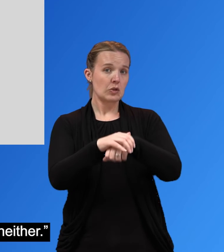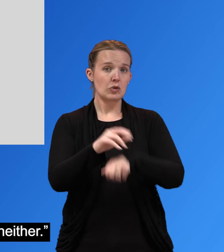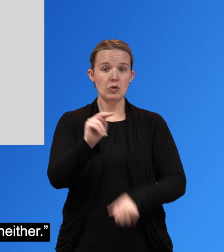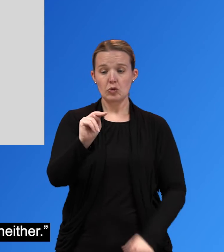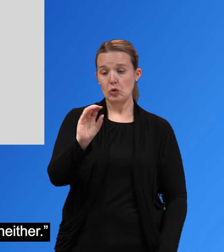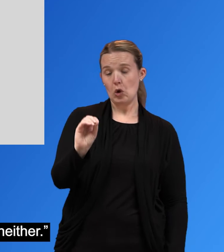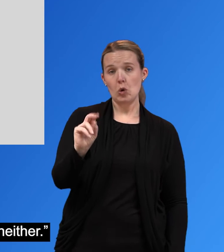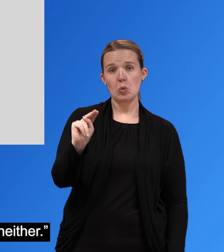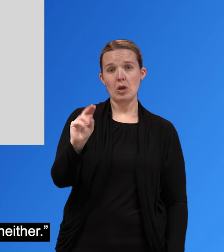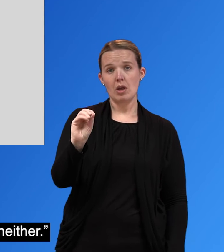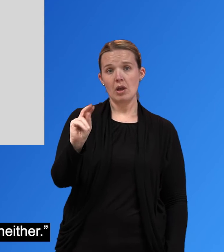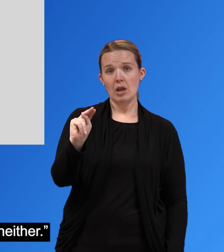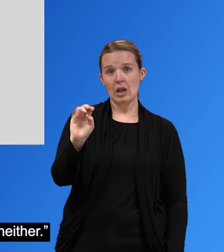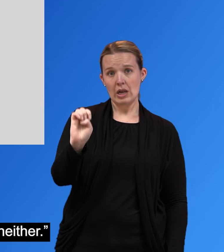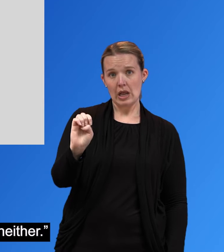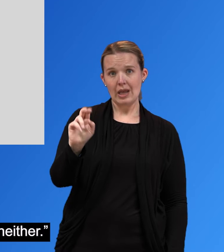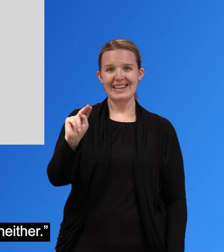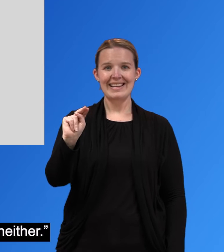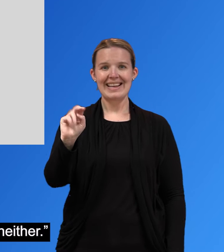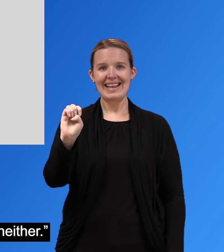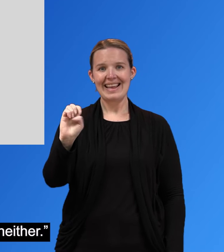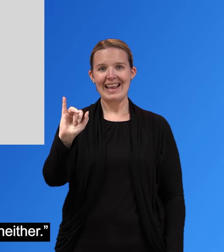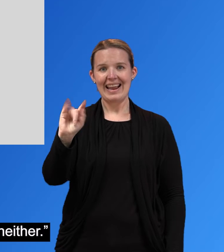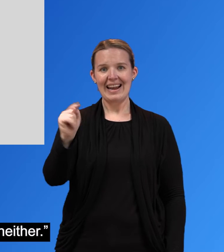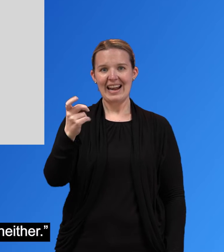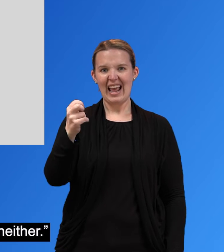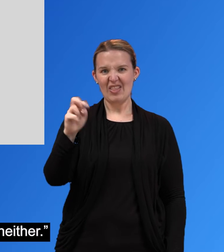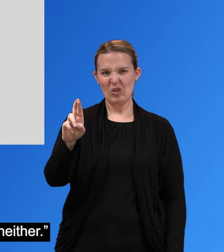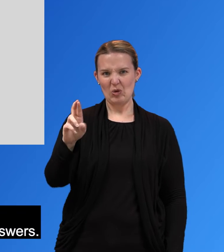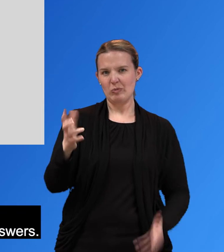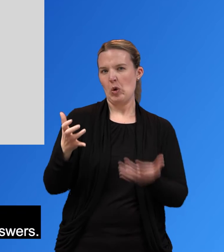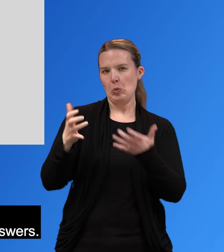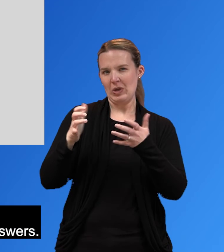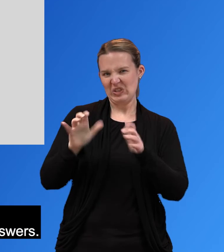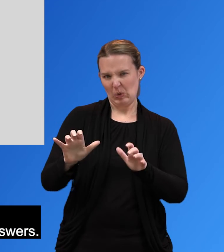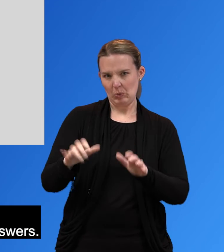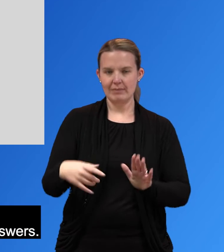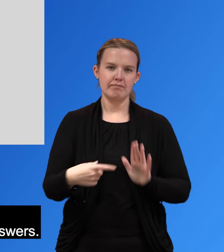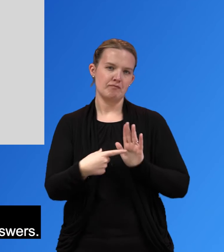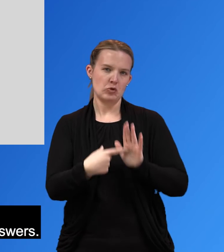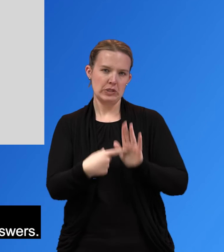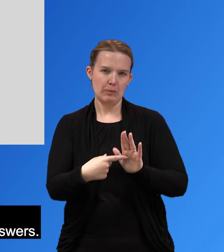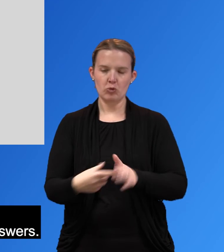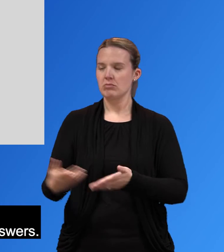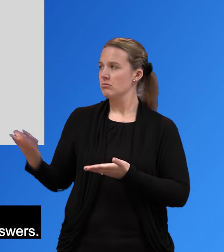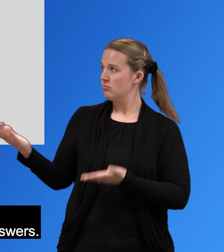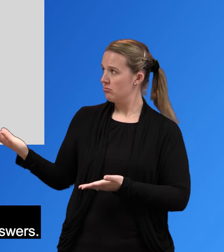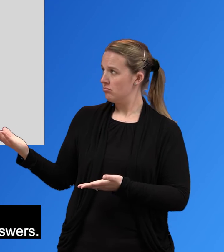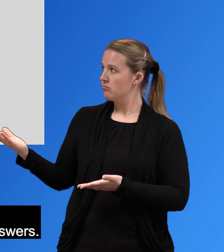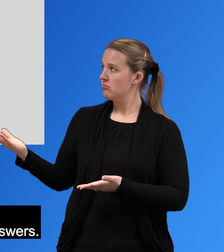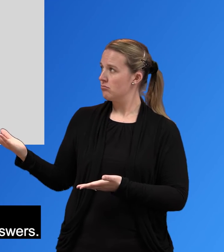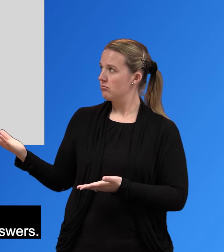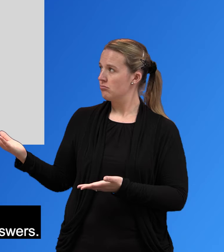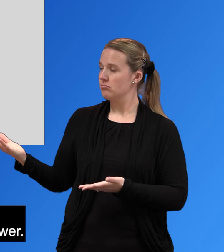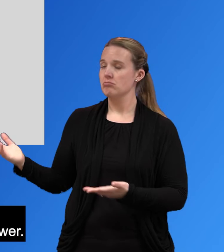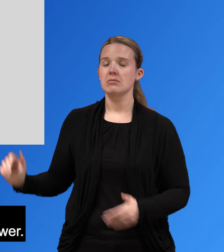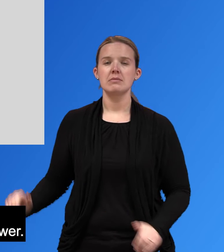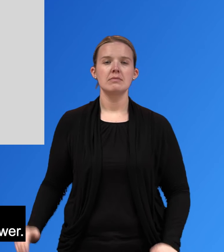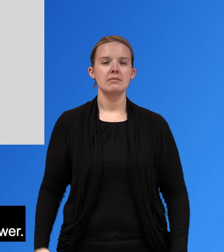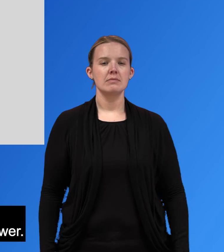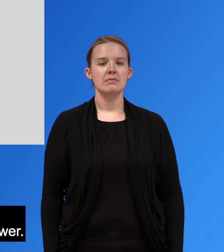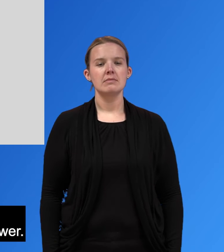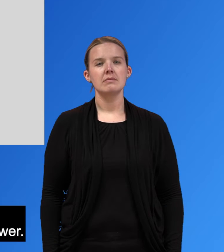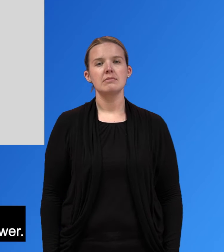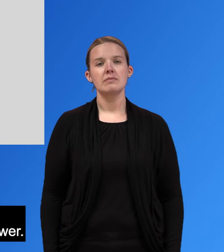Avoid using no, none, neither. Original: there are no other answers.